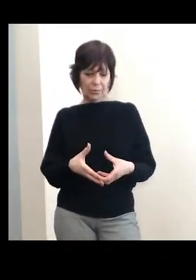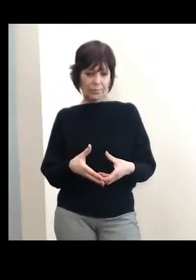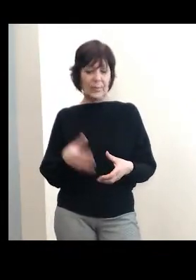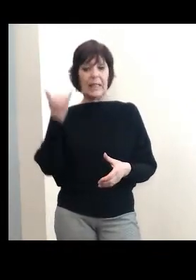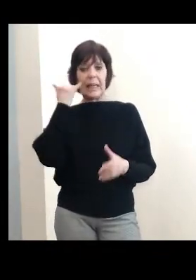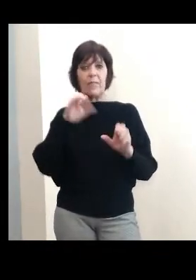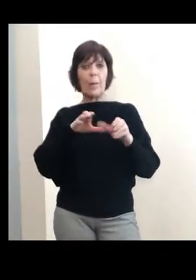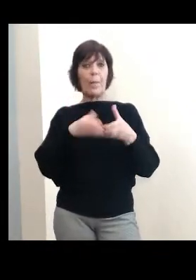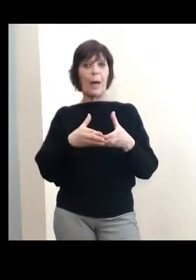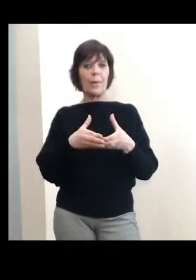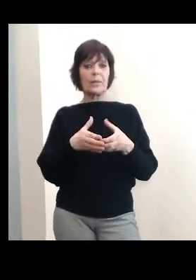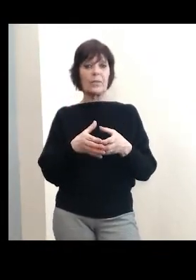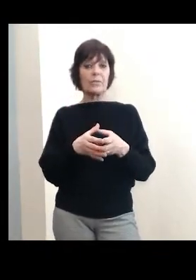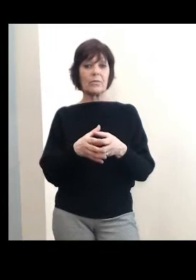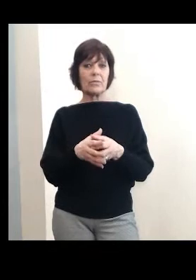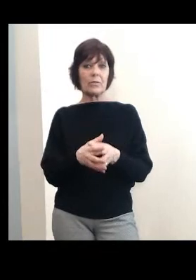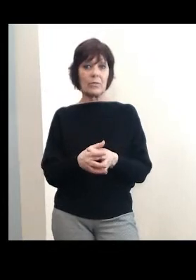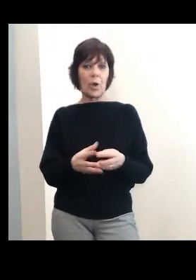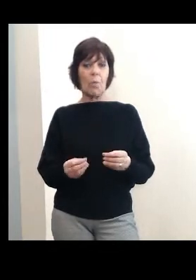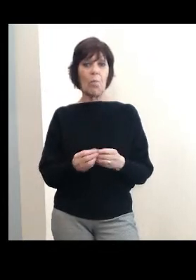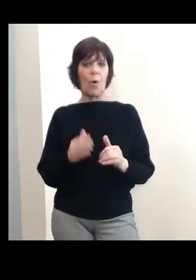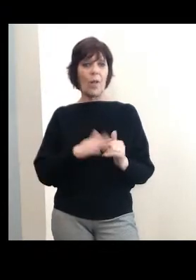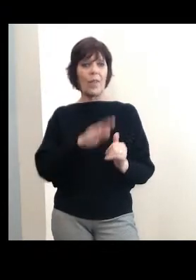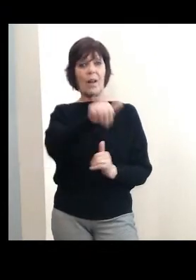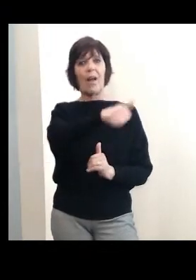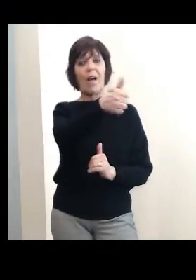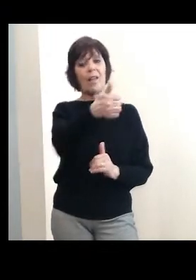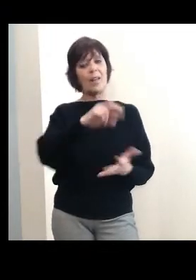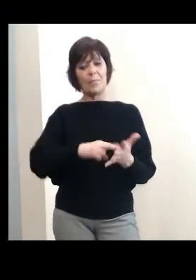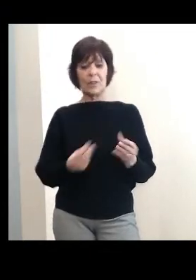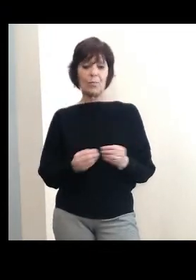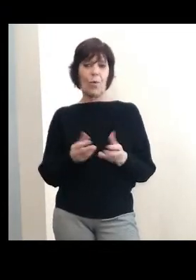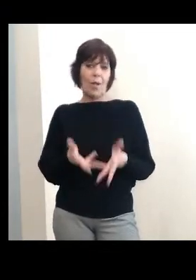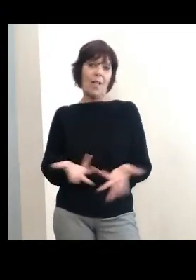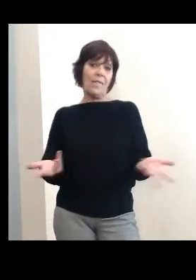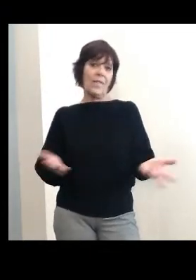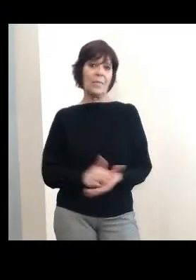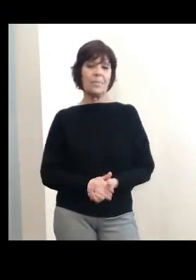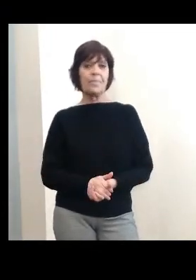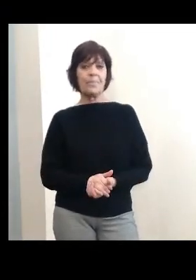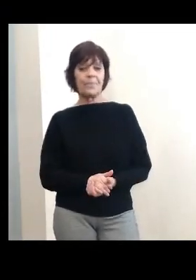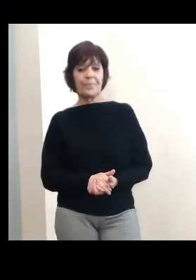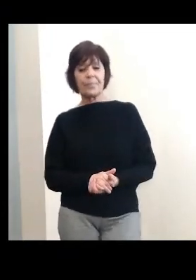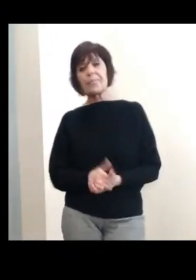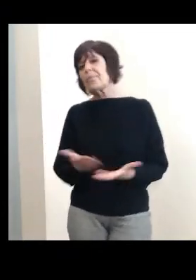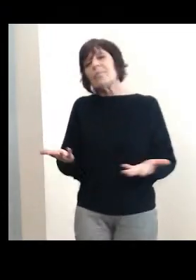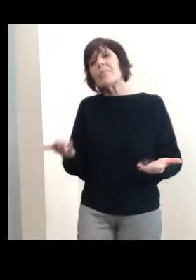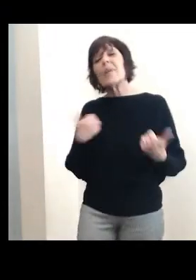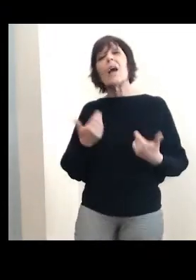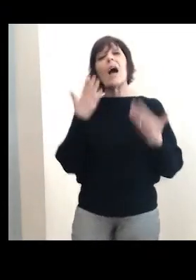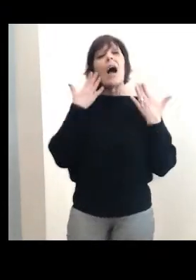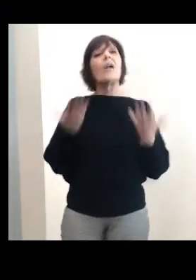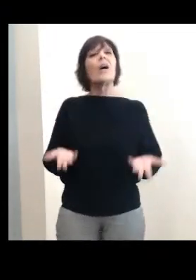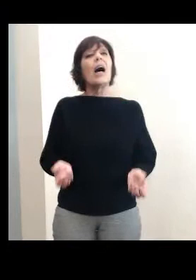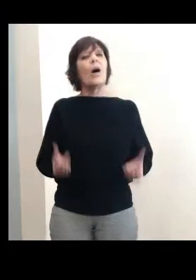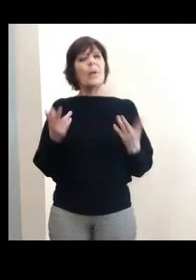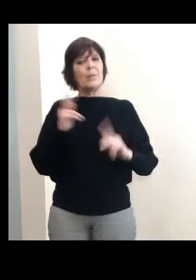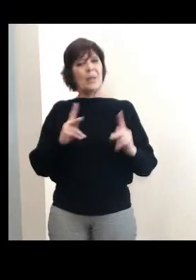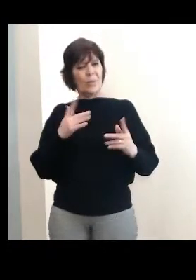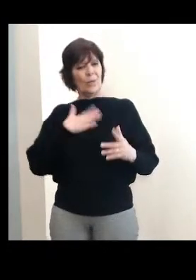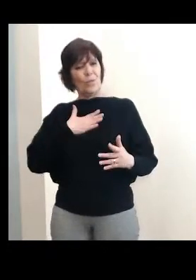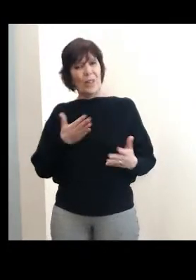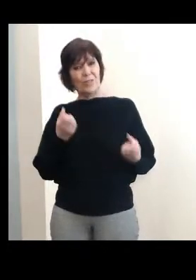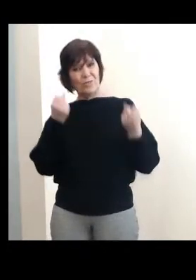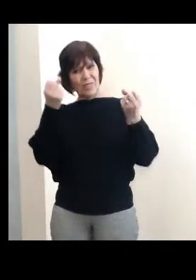is declining it at a higher rate than another area, then that just means there's going to be more vaccine available. And truthfully, I don't know how many people are willing to drive to Potsdam.